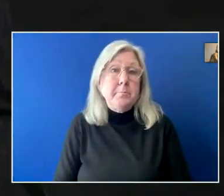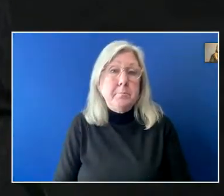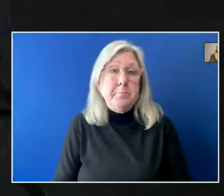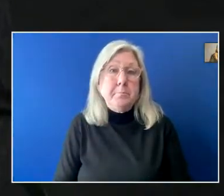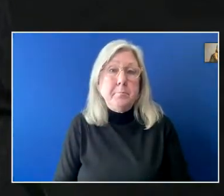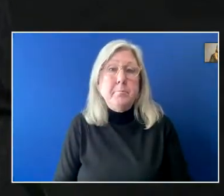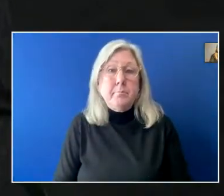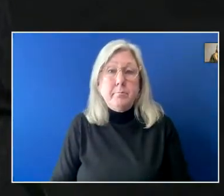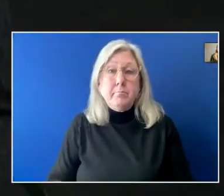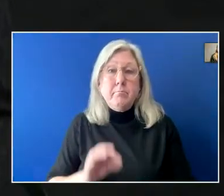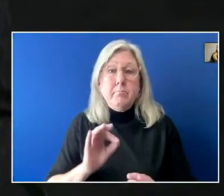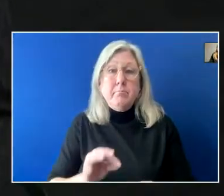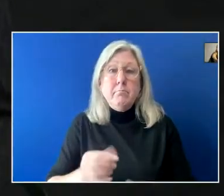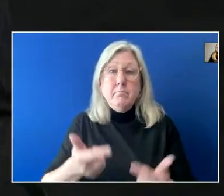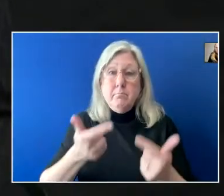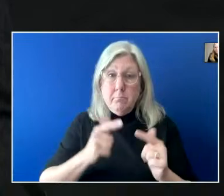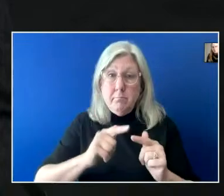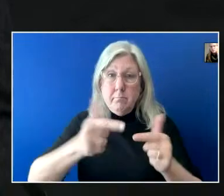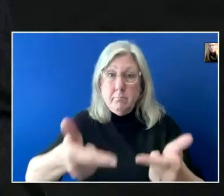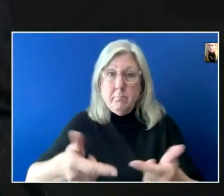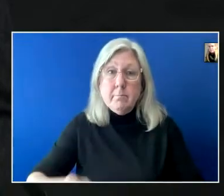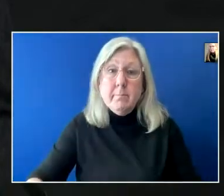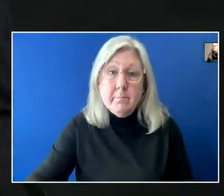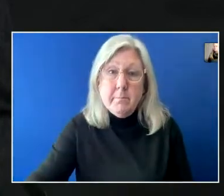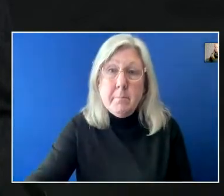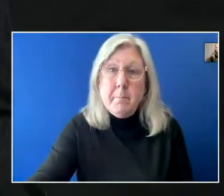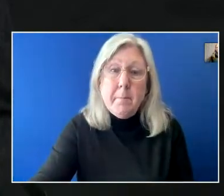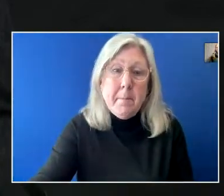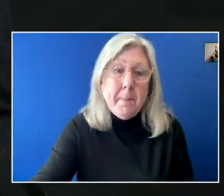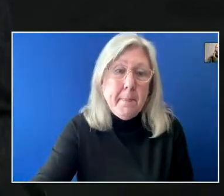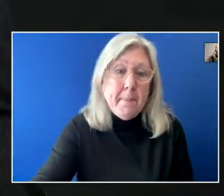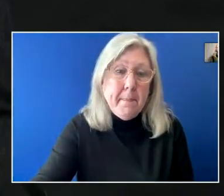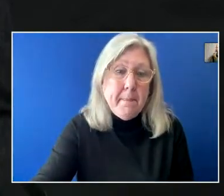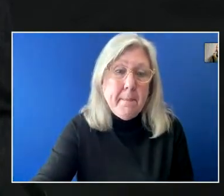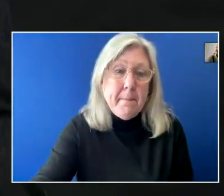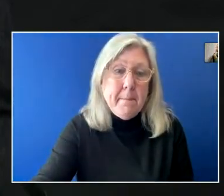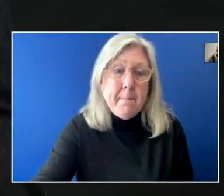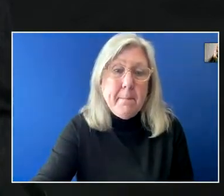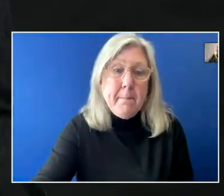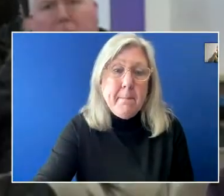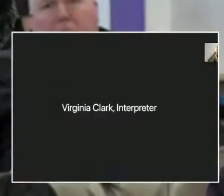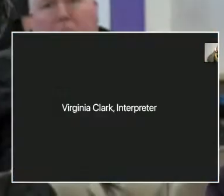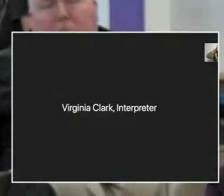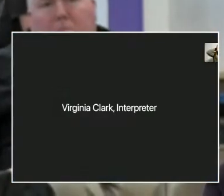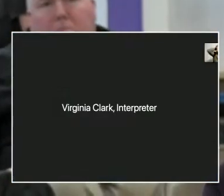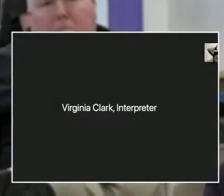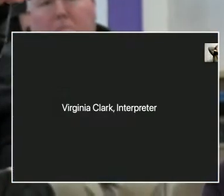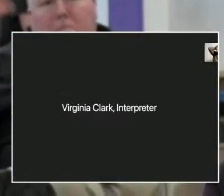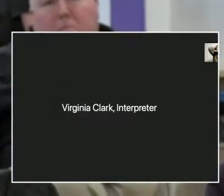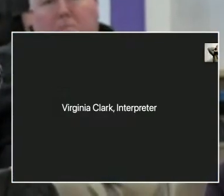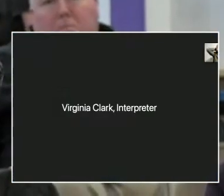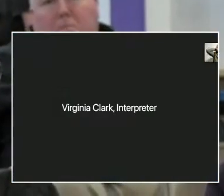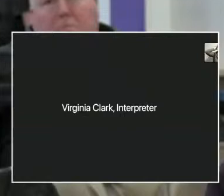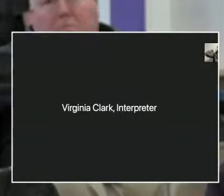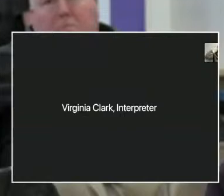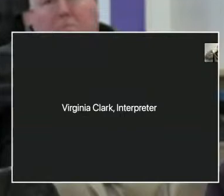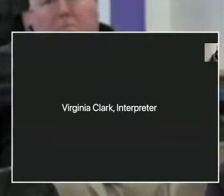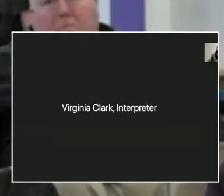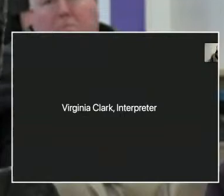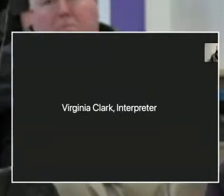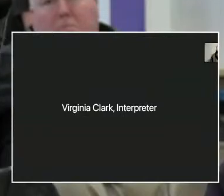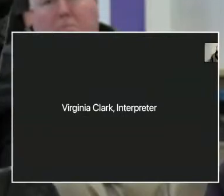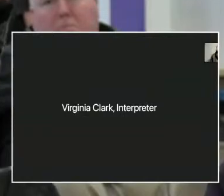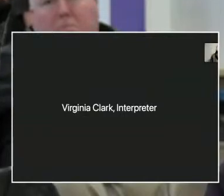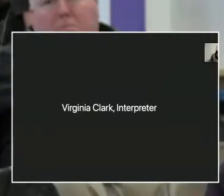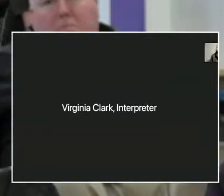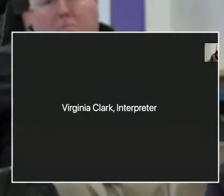thanks Zeke yeah just another quick comment piggy backing up off of what Sonia said and this is